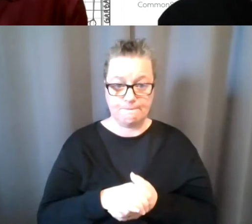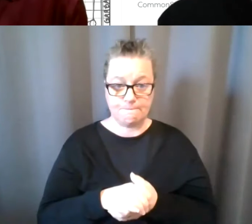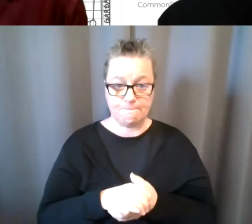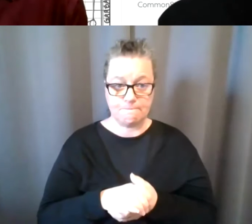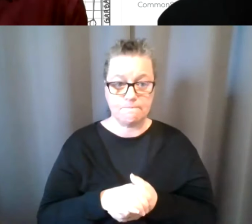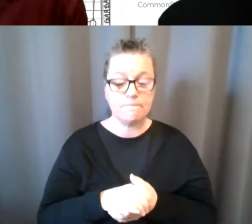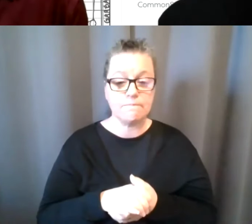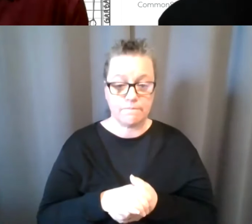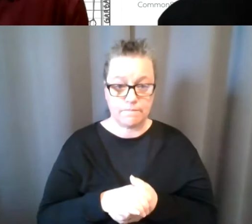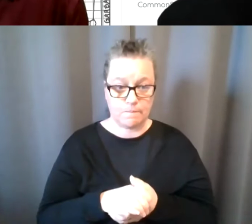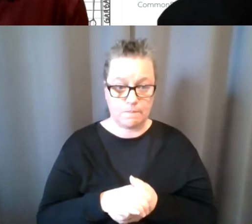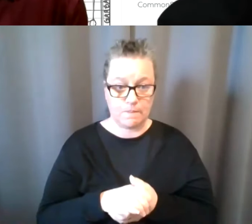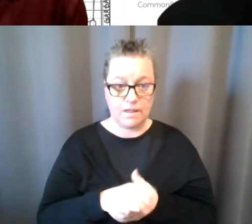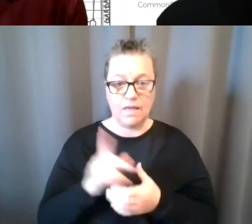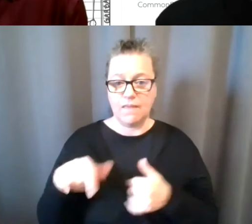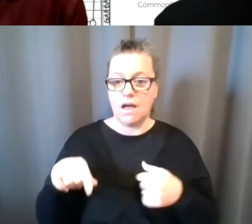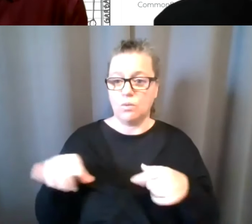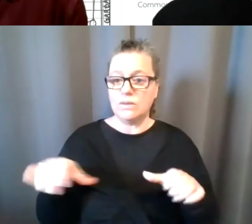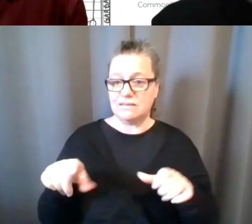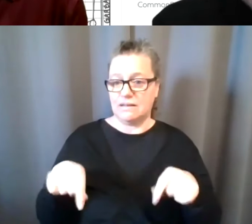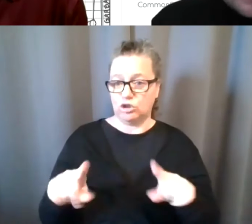This was done in the spring.